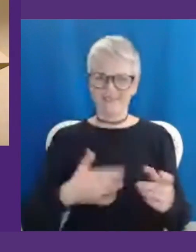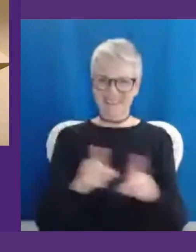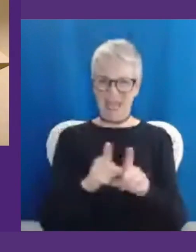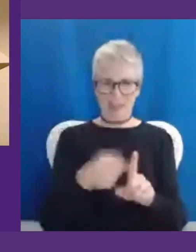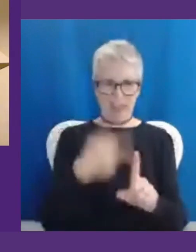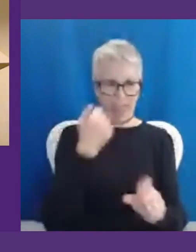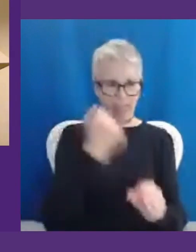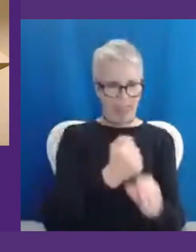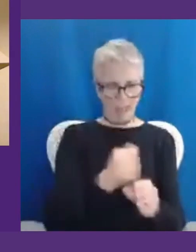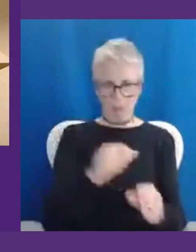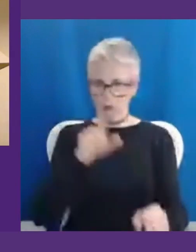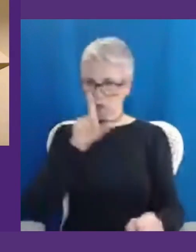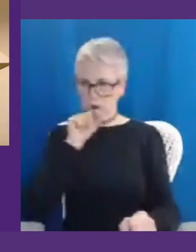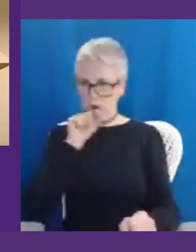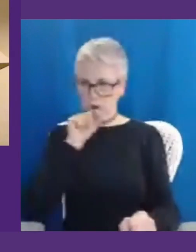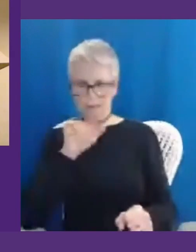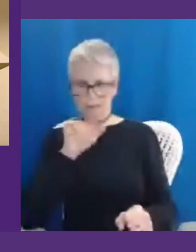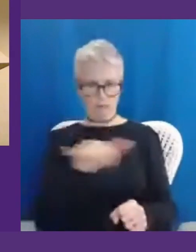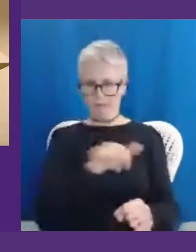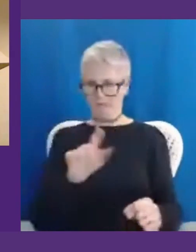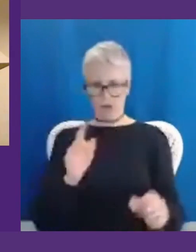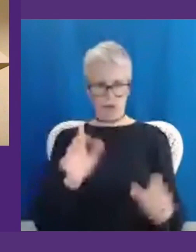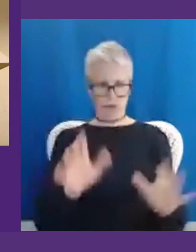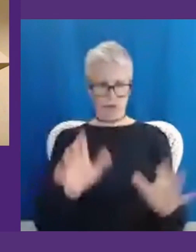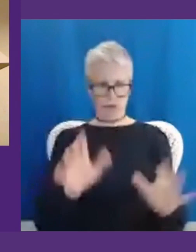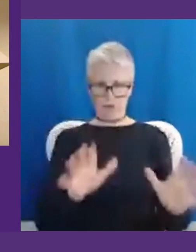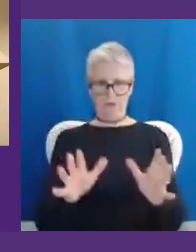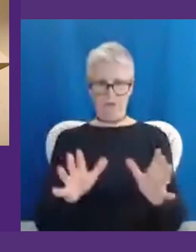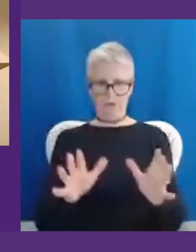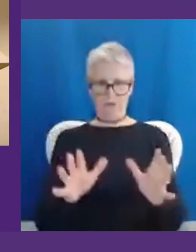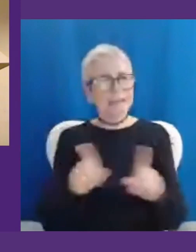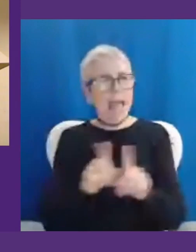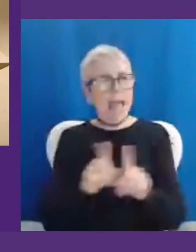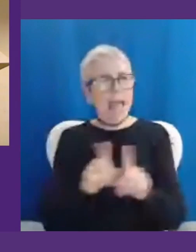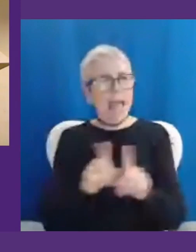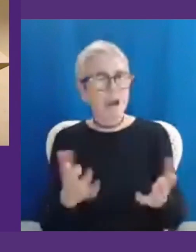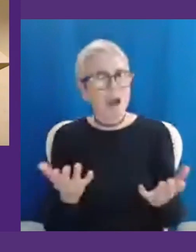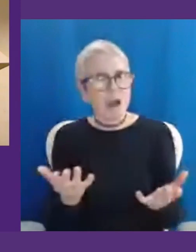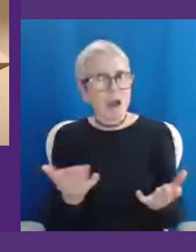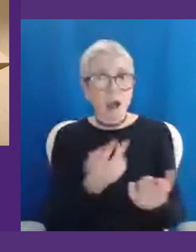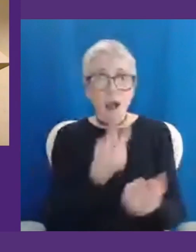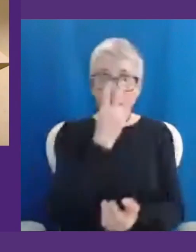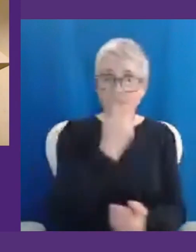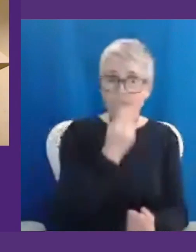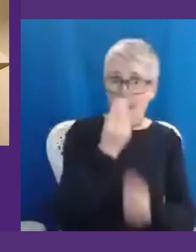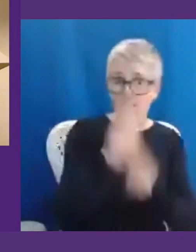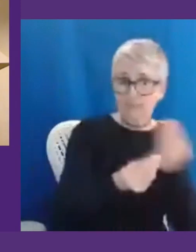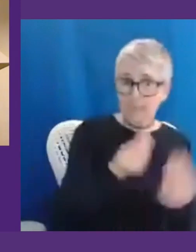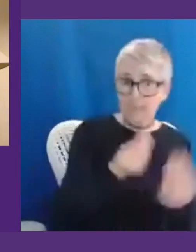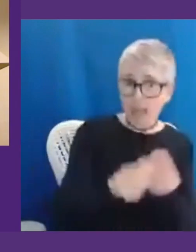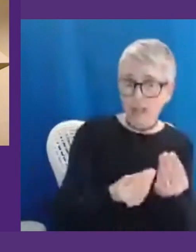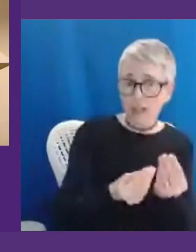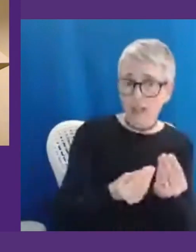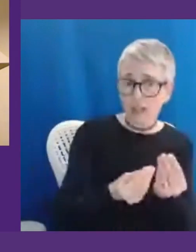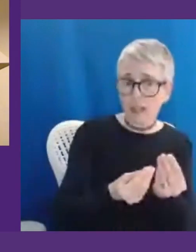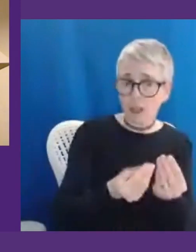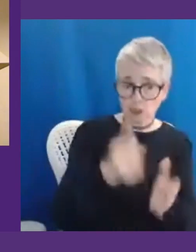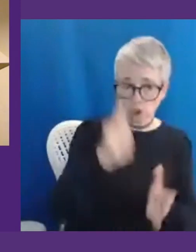tales reflecting dominant narratives and attitudes, or do